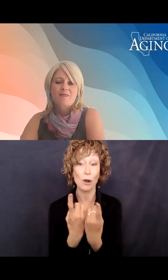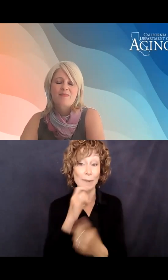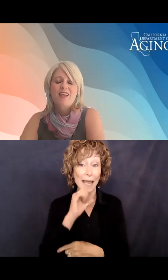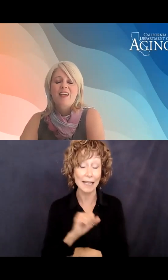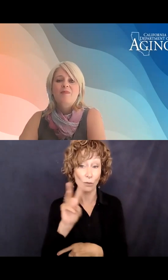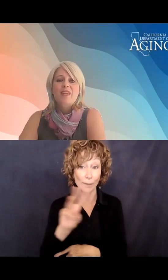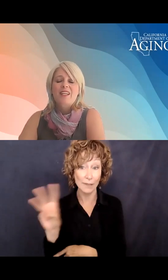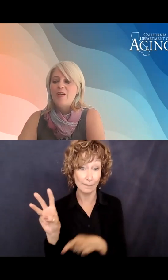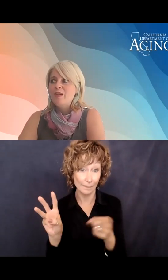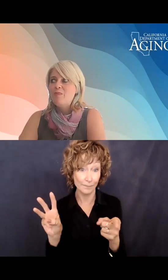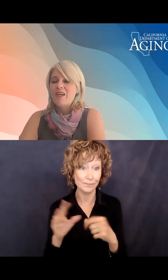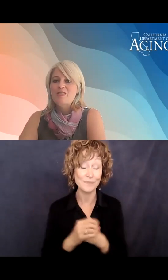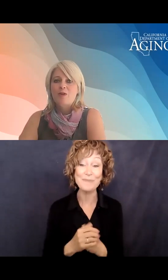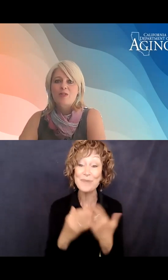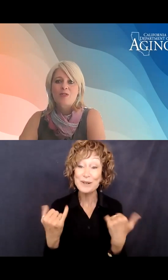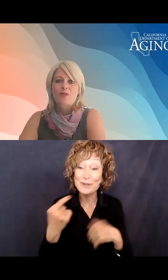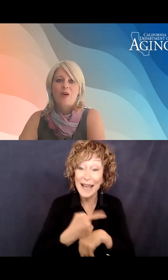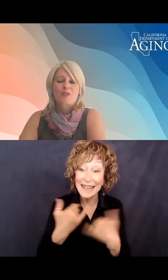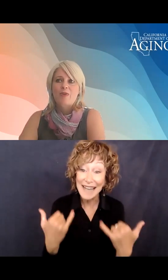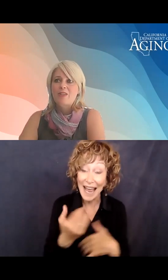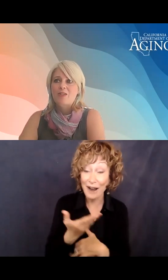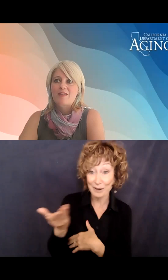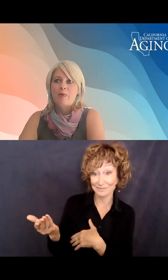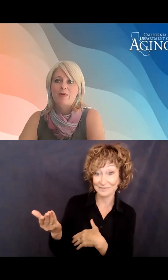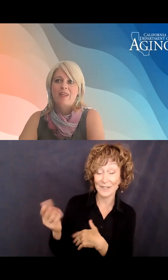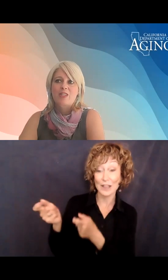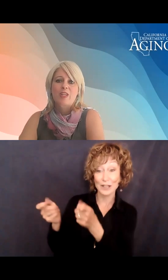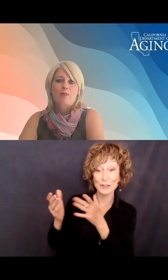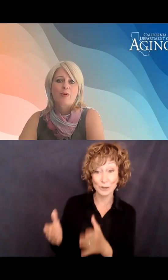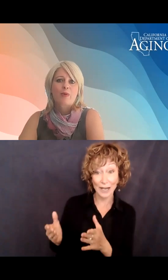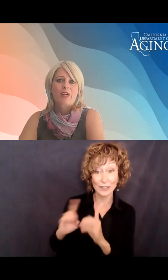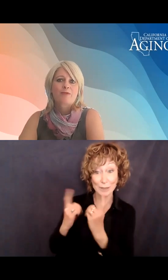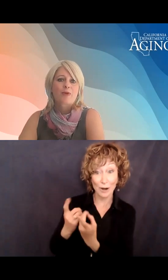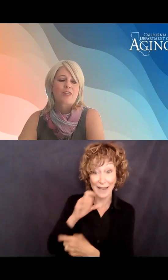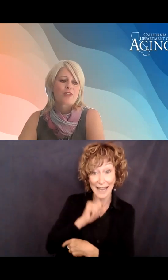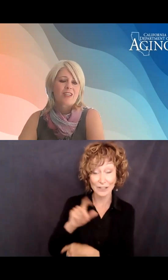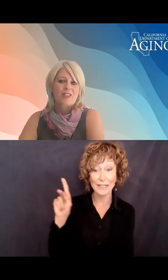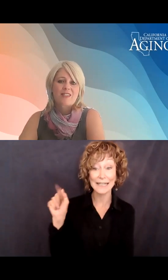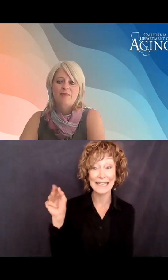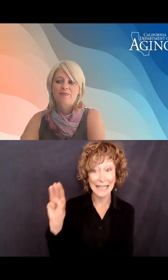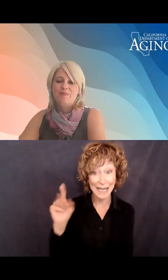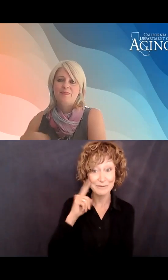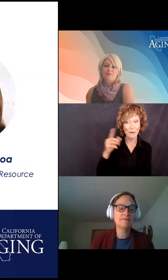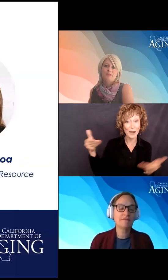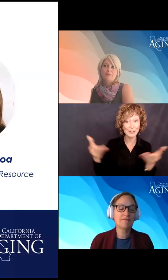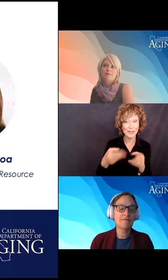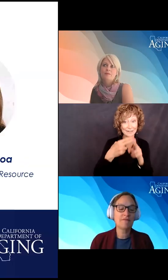website. And now I'm going to pass it over to our director at the Department of Aging, Kim McCoy-Wade, for introductions.